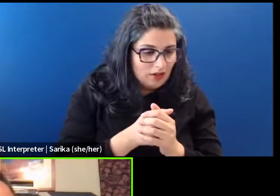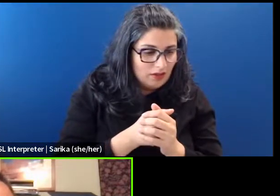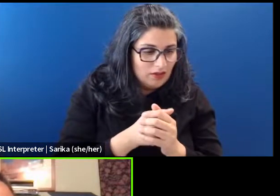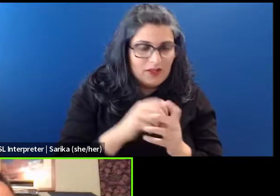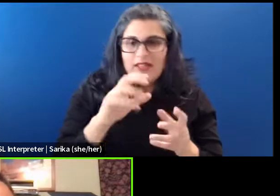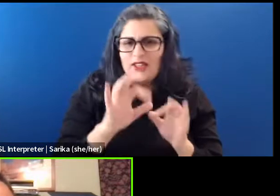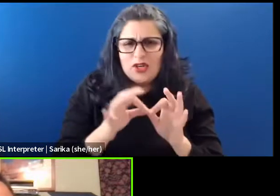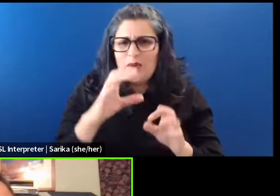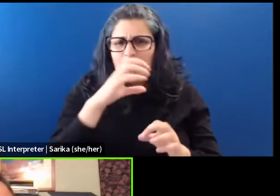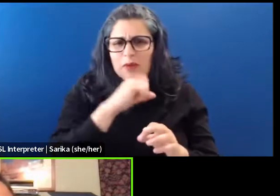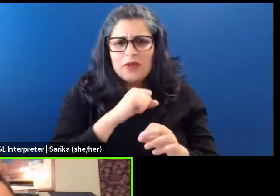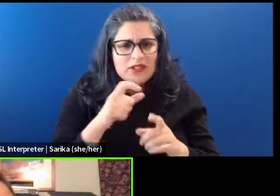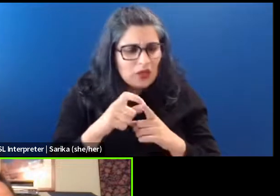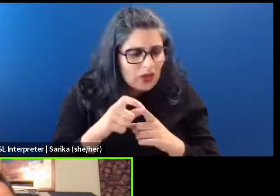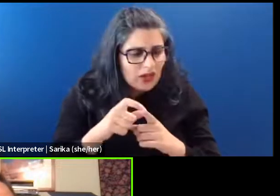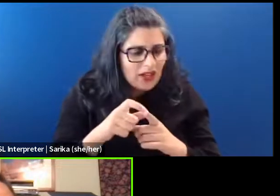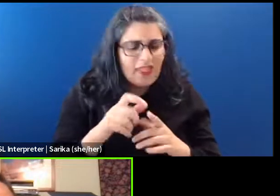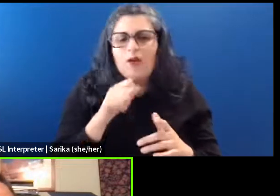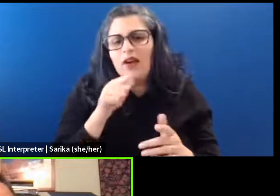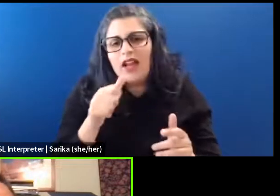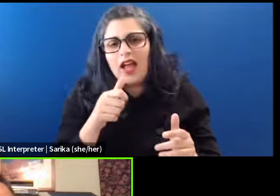this kind of